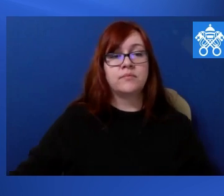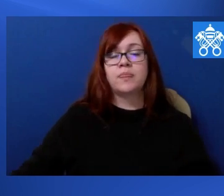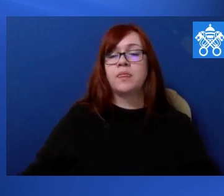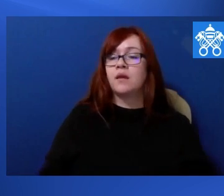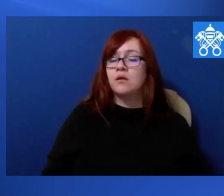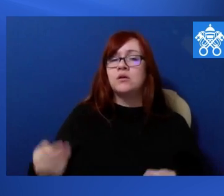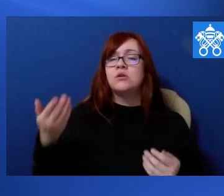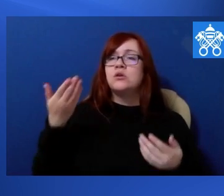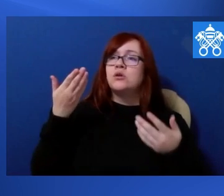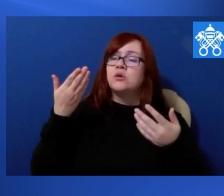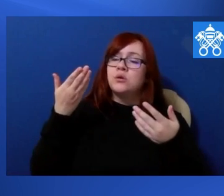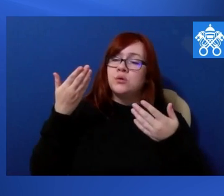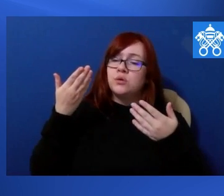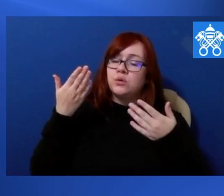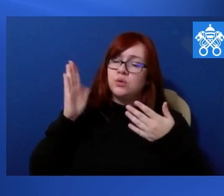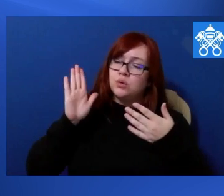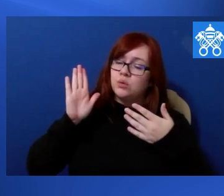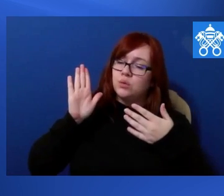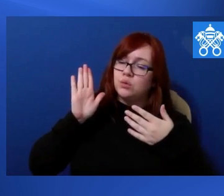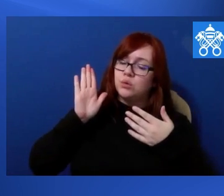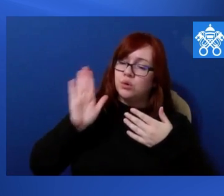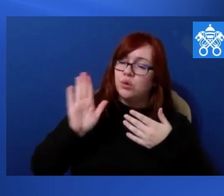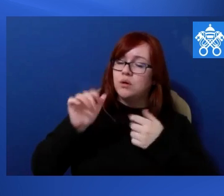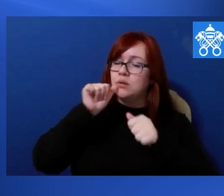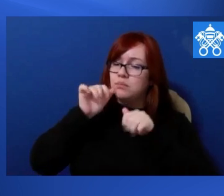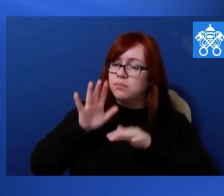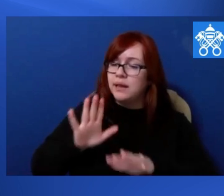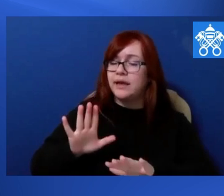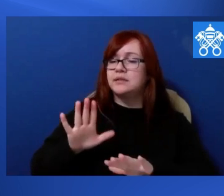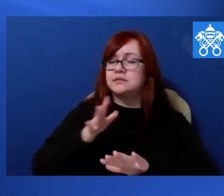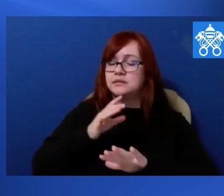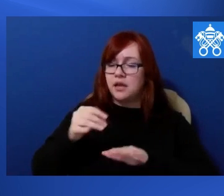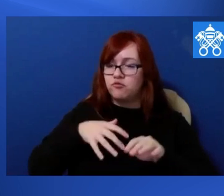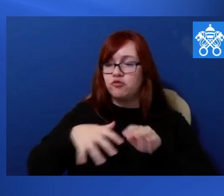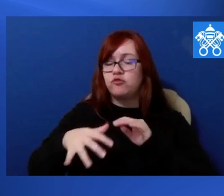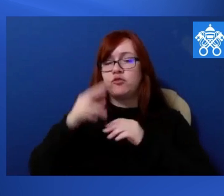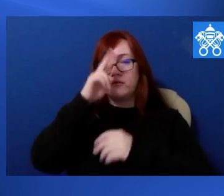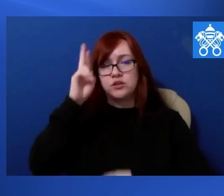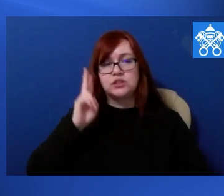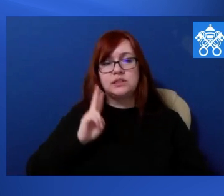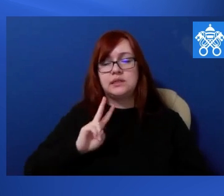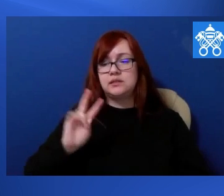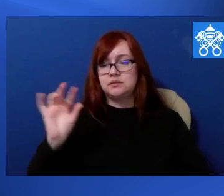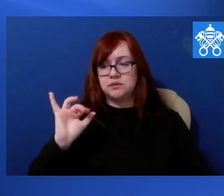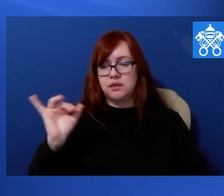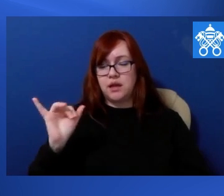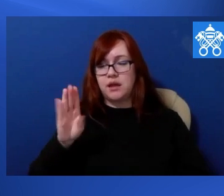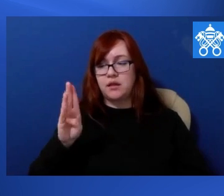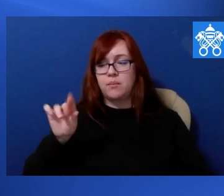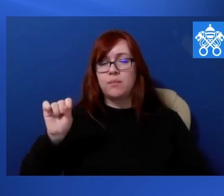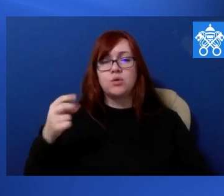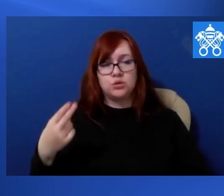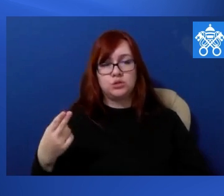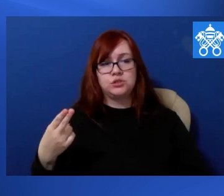Your blessed and fruitful virginity is like the bush, flaming yet unburned, which